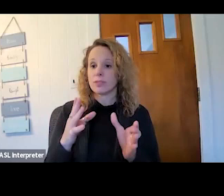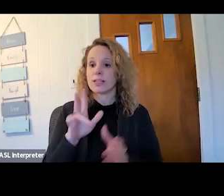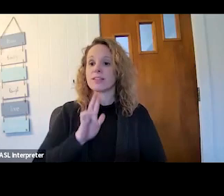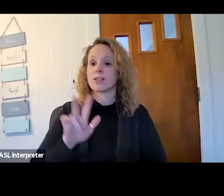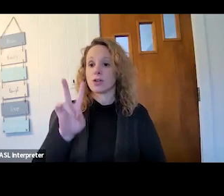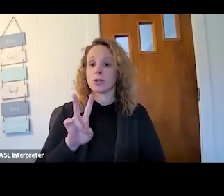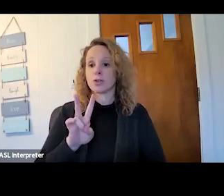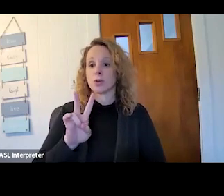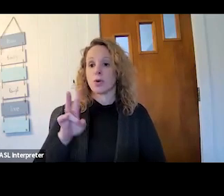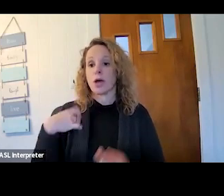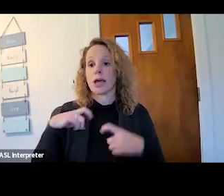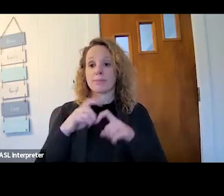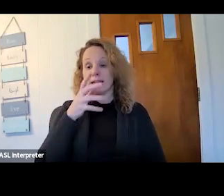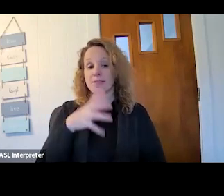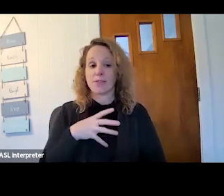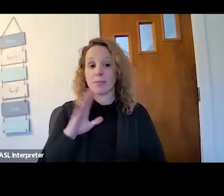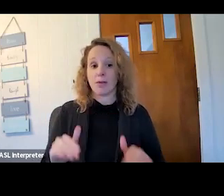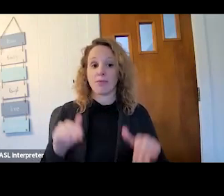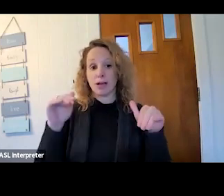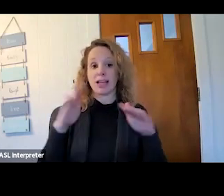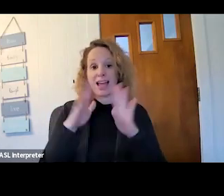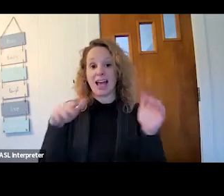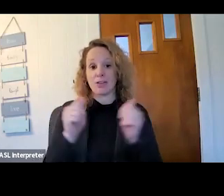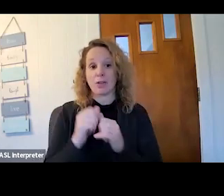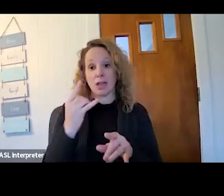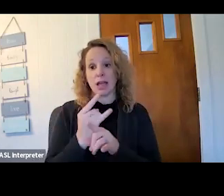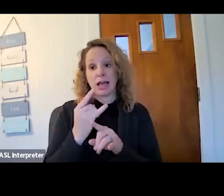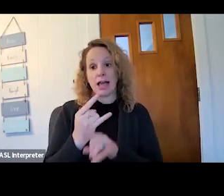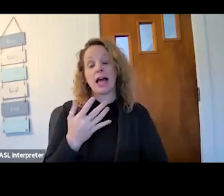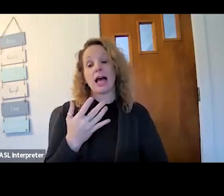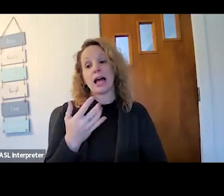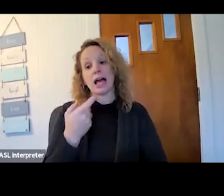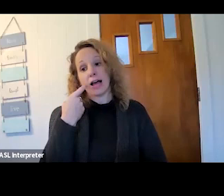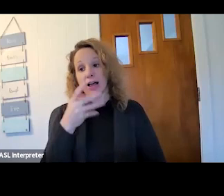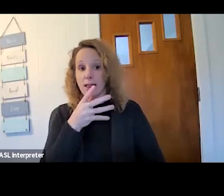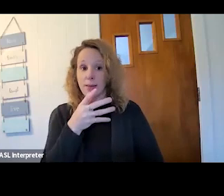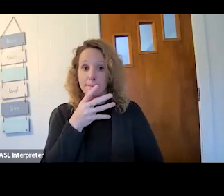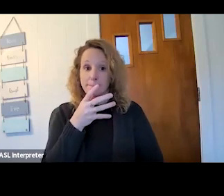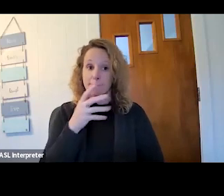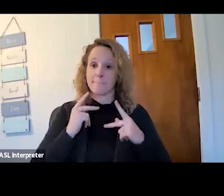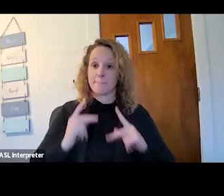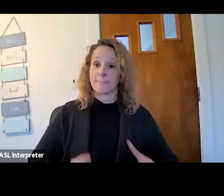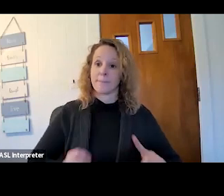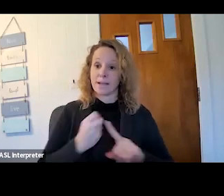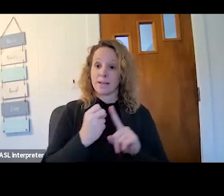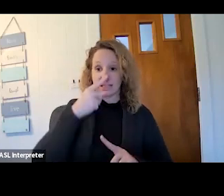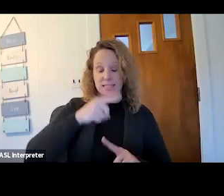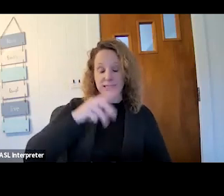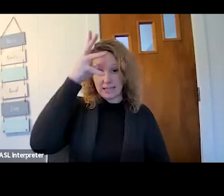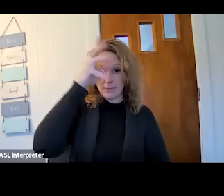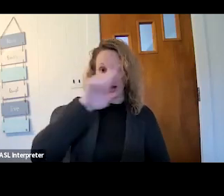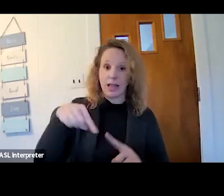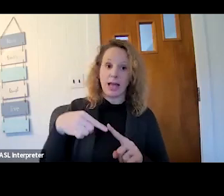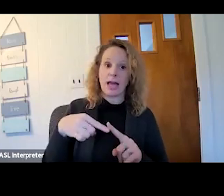Hispanic female. She was raised in a household with an alcoholic mother, a physically abusive stepfather, and was